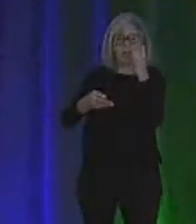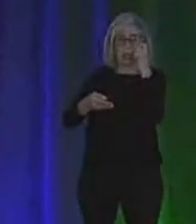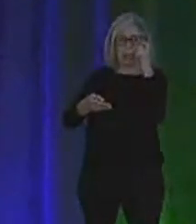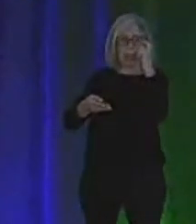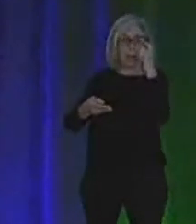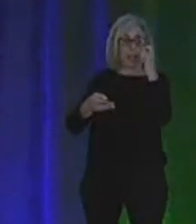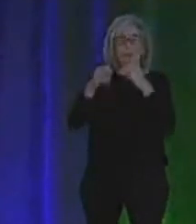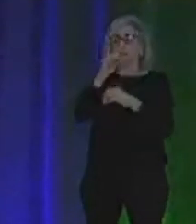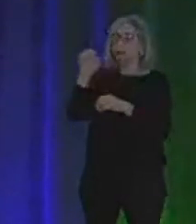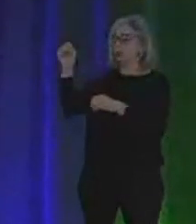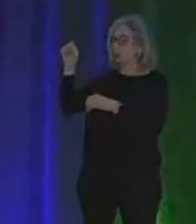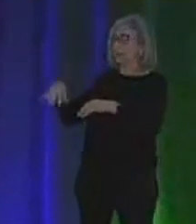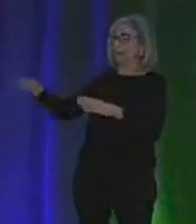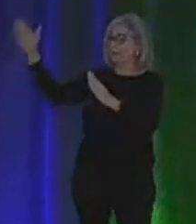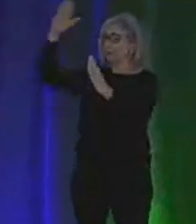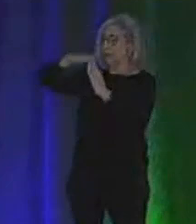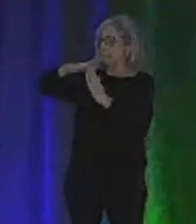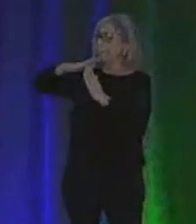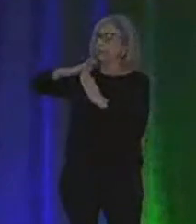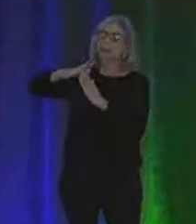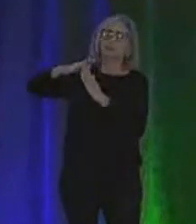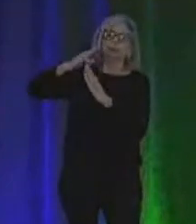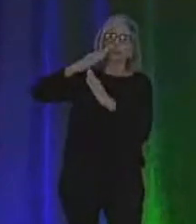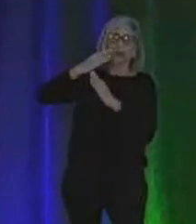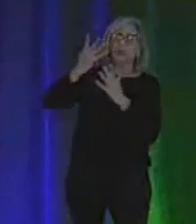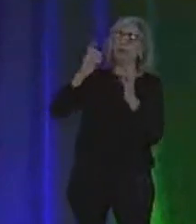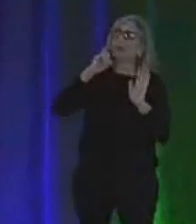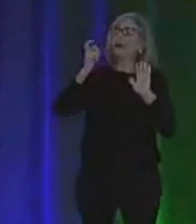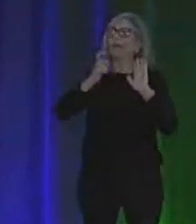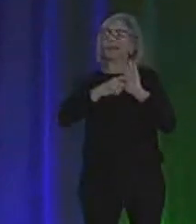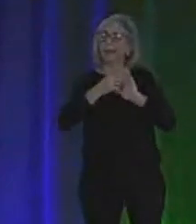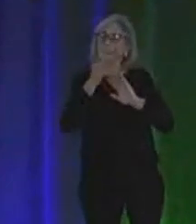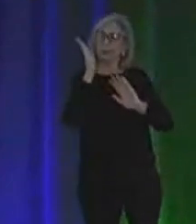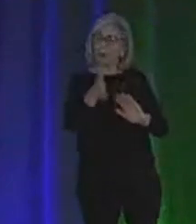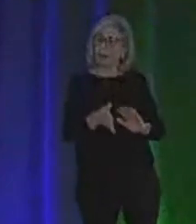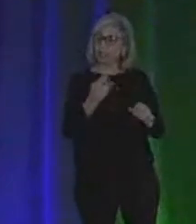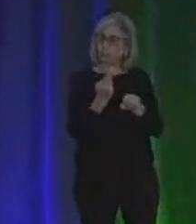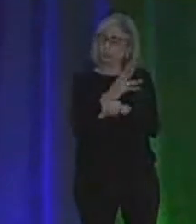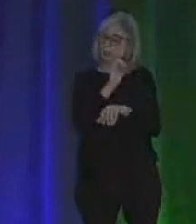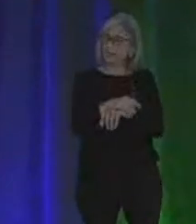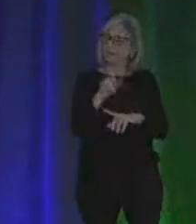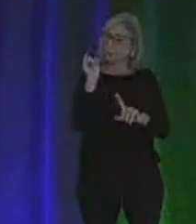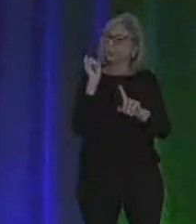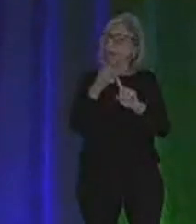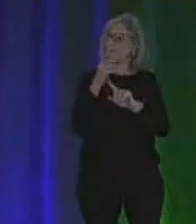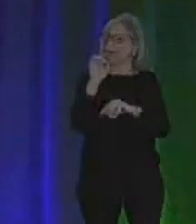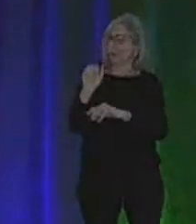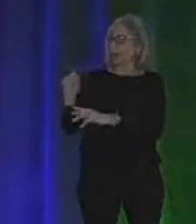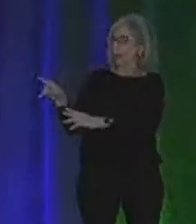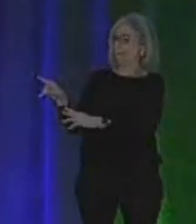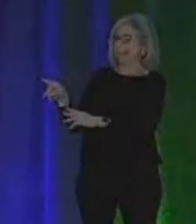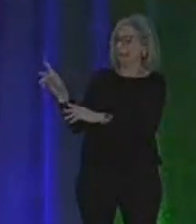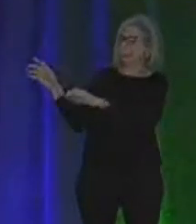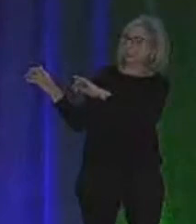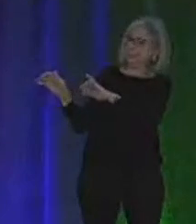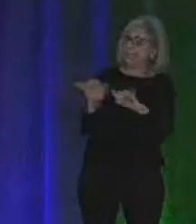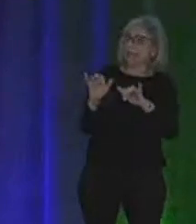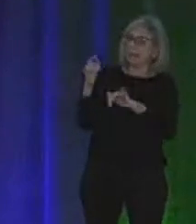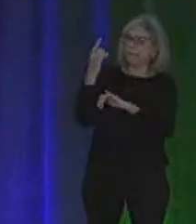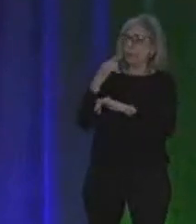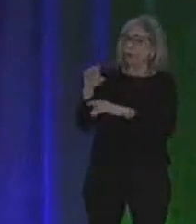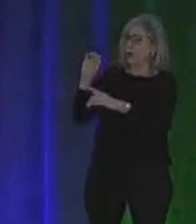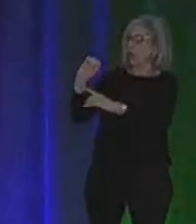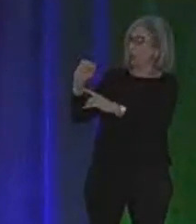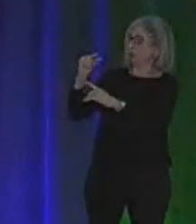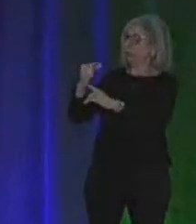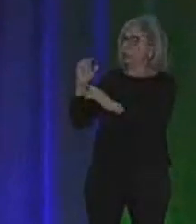that we dropped at the top. And the app router will just recognize this and will just use that as the default favicon for your app. And the same goes for OG images, which is